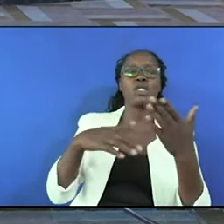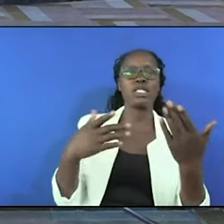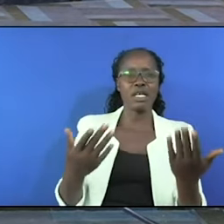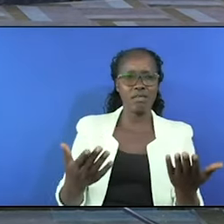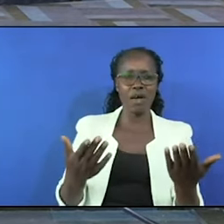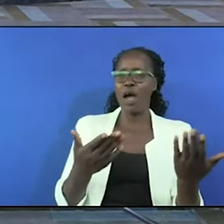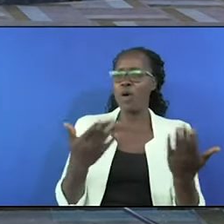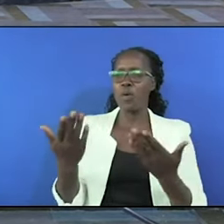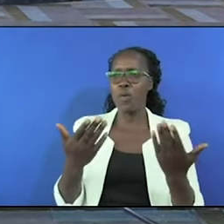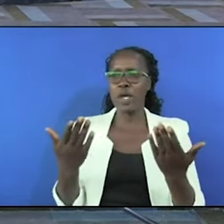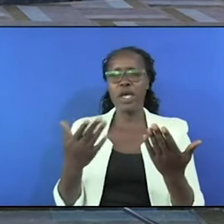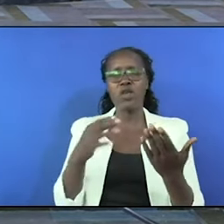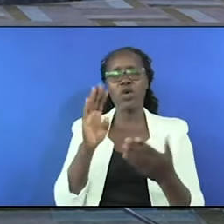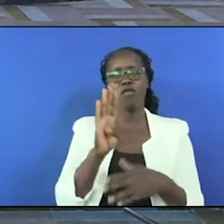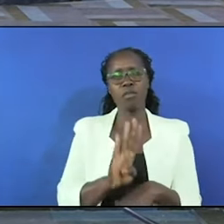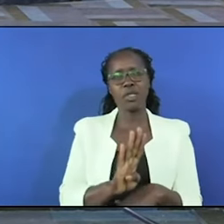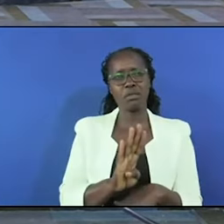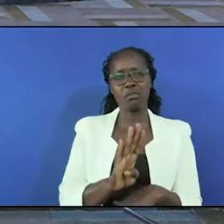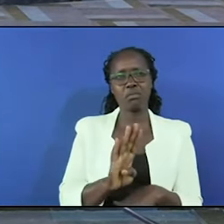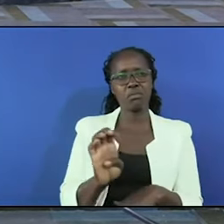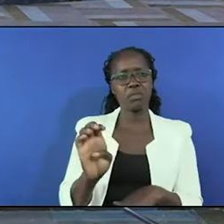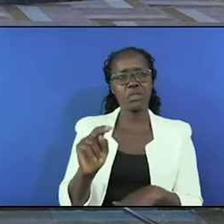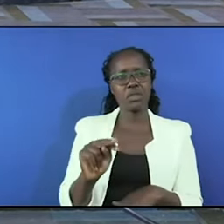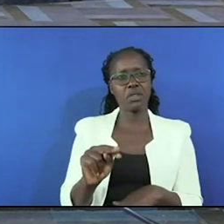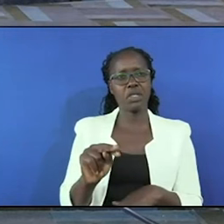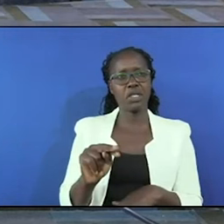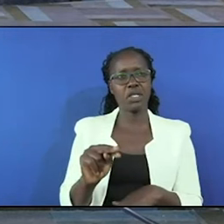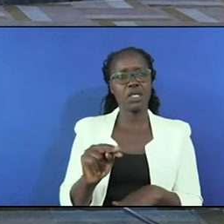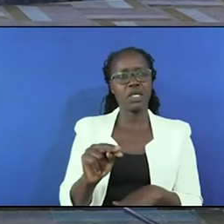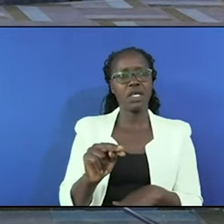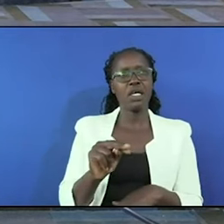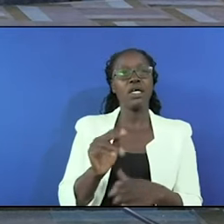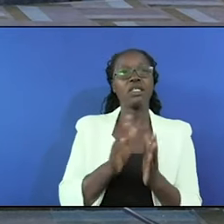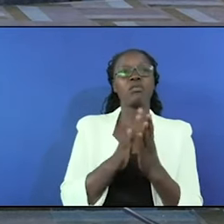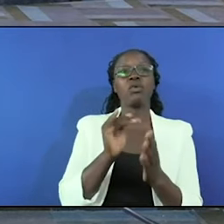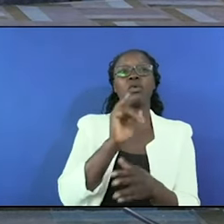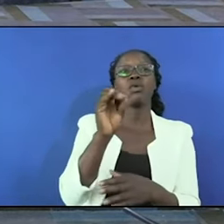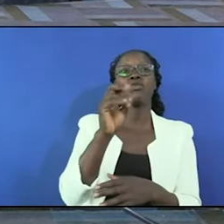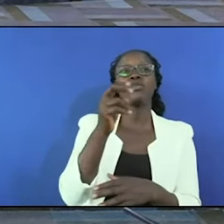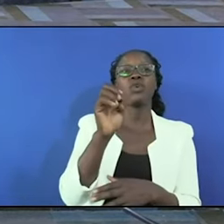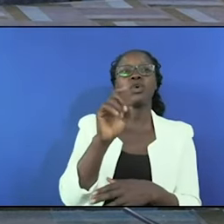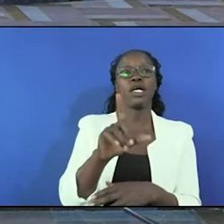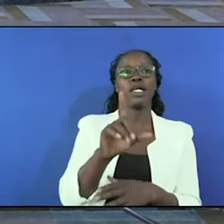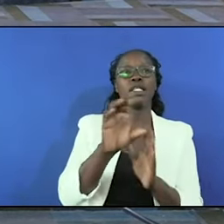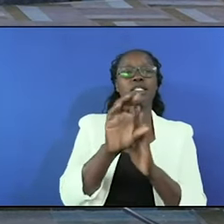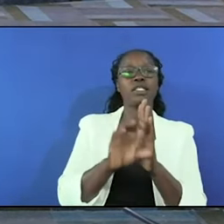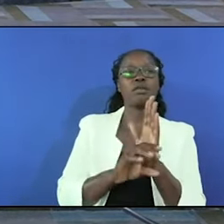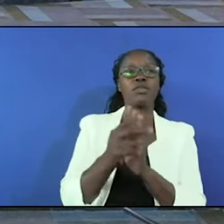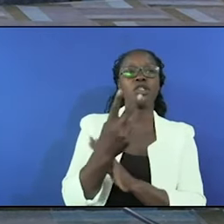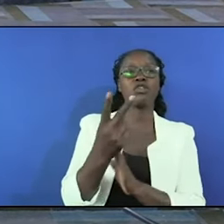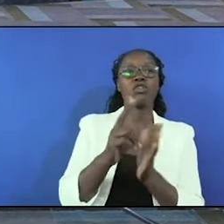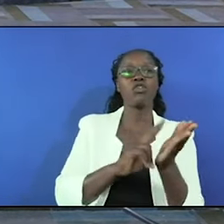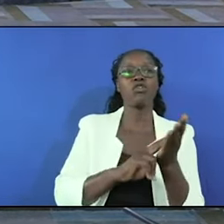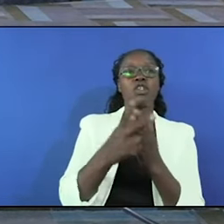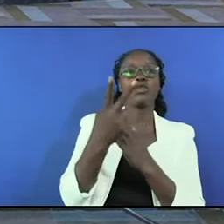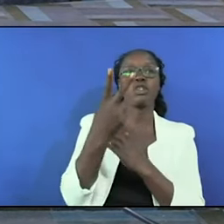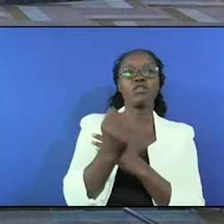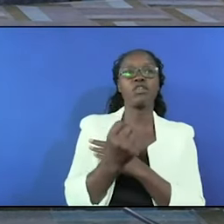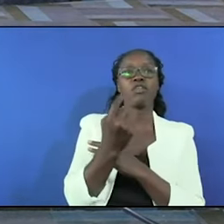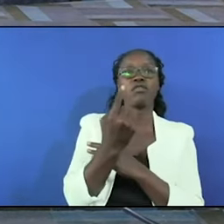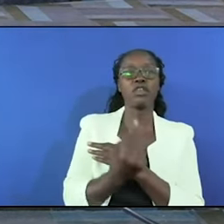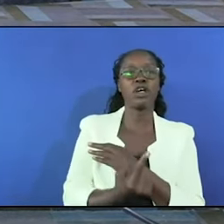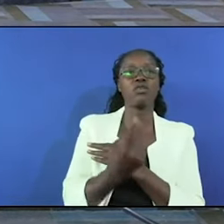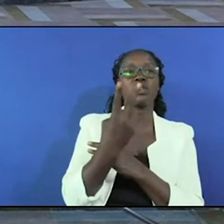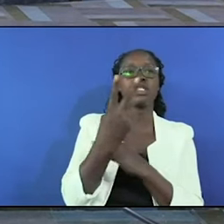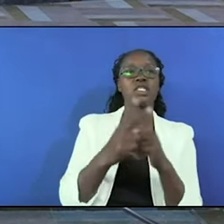matter where you have been. In the book of Joel, chapter number 2, verses number